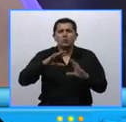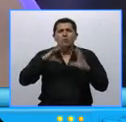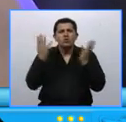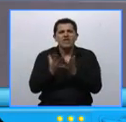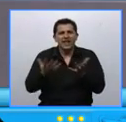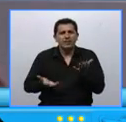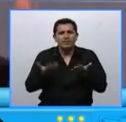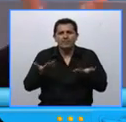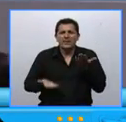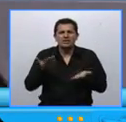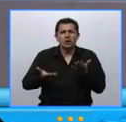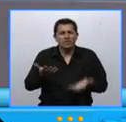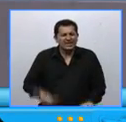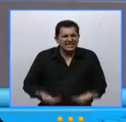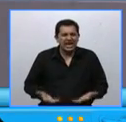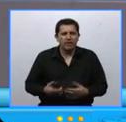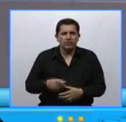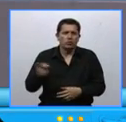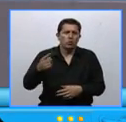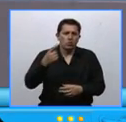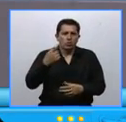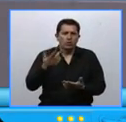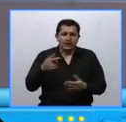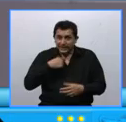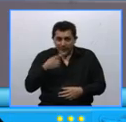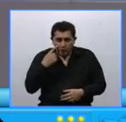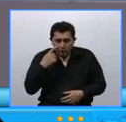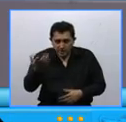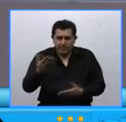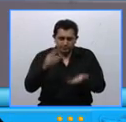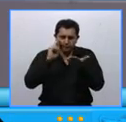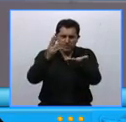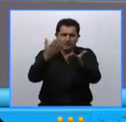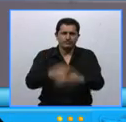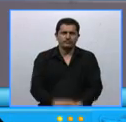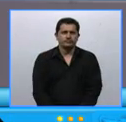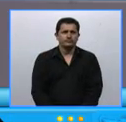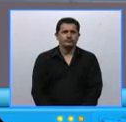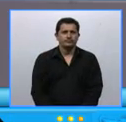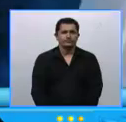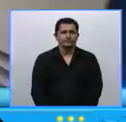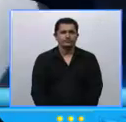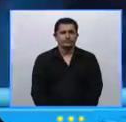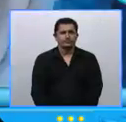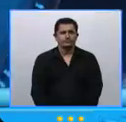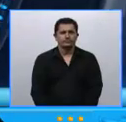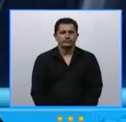pesados. Reflexivo y amigo de la casa. ¿Lo quieren conocer? Pero cómo no. Adelante. Gracias.